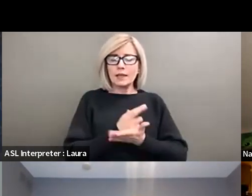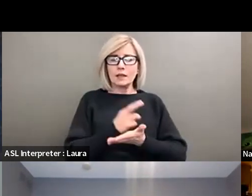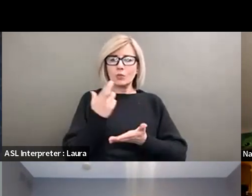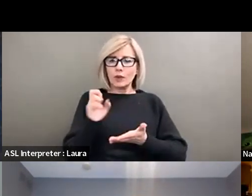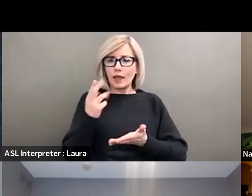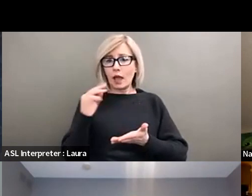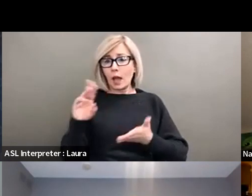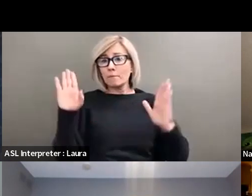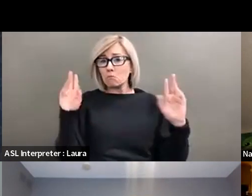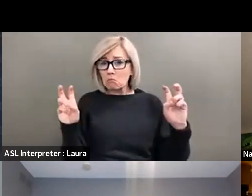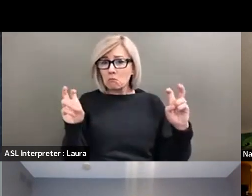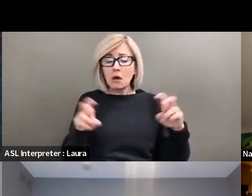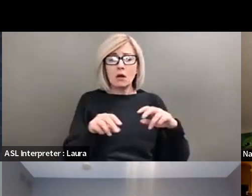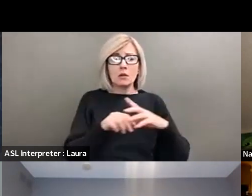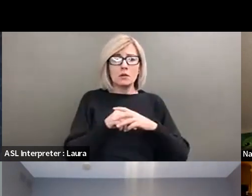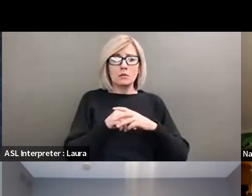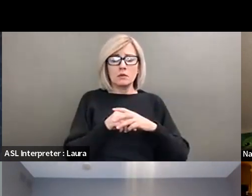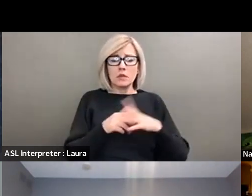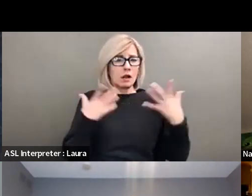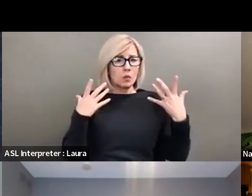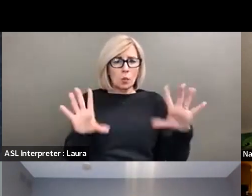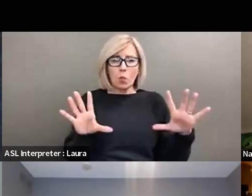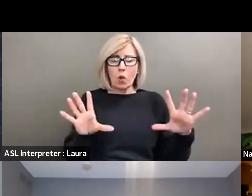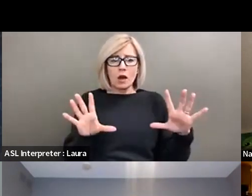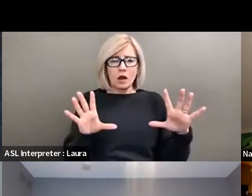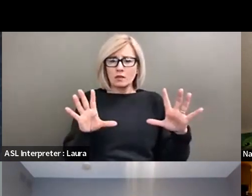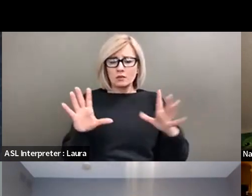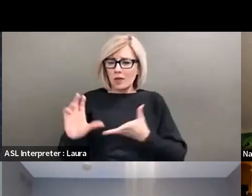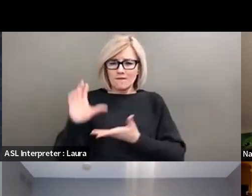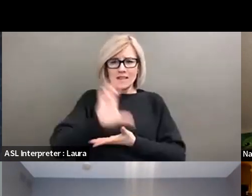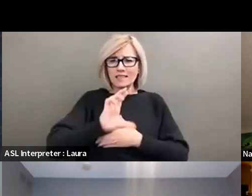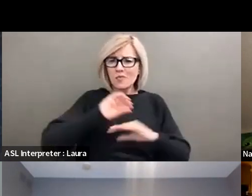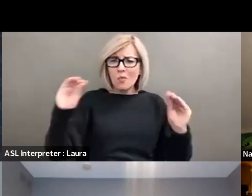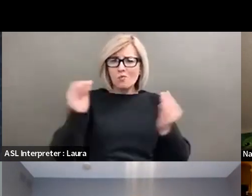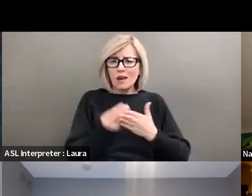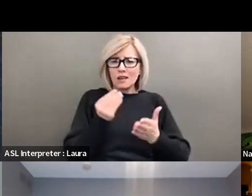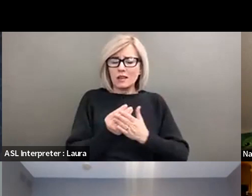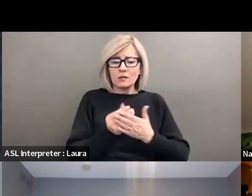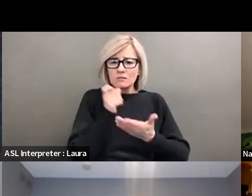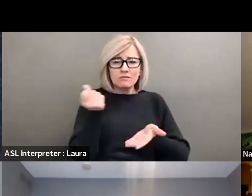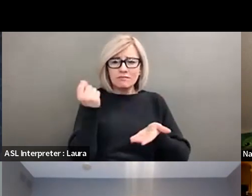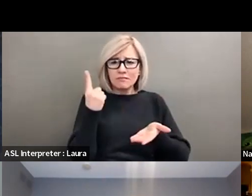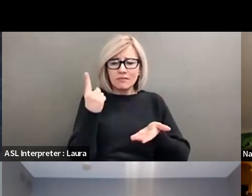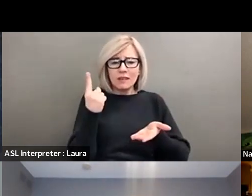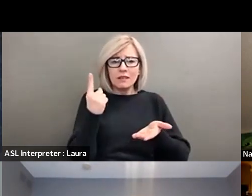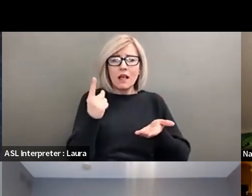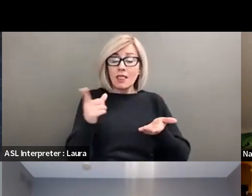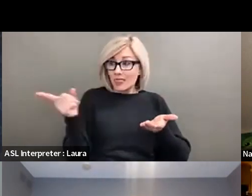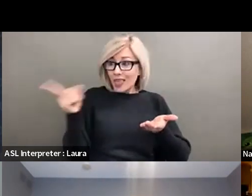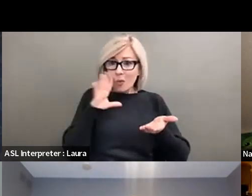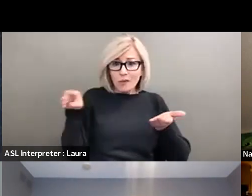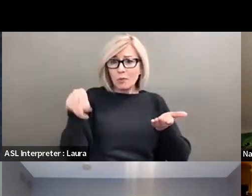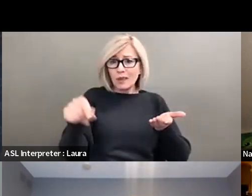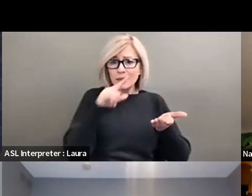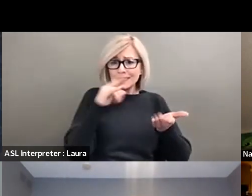per se, I mean, they don't want to put no money into this. So I don't understand. They're going to end up having to pay for these